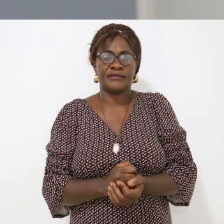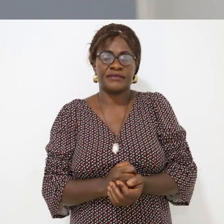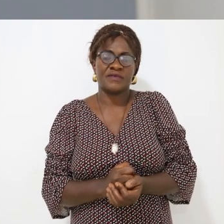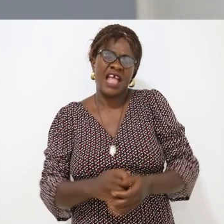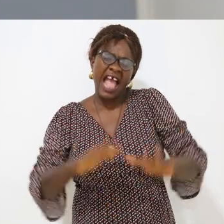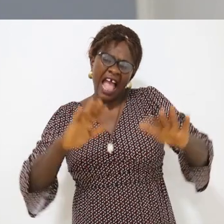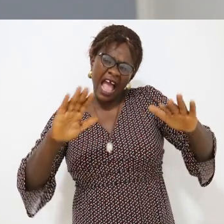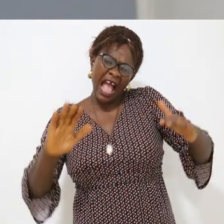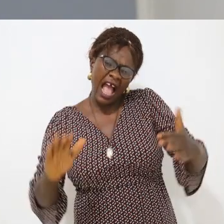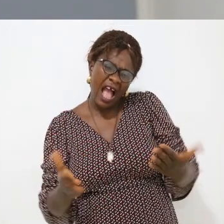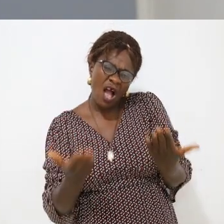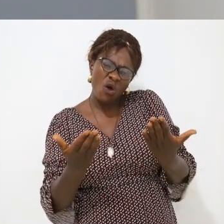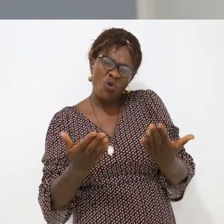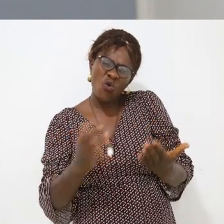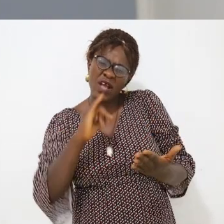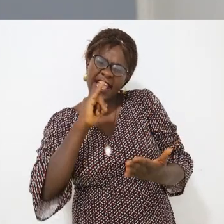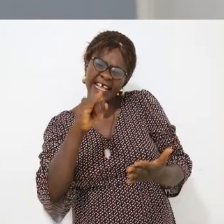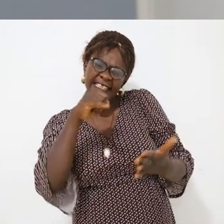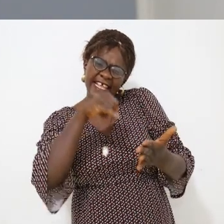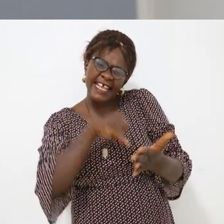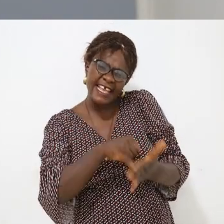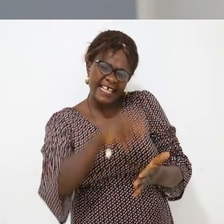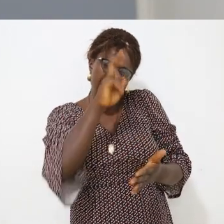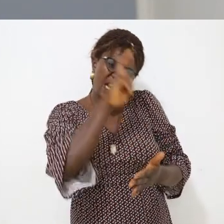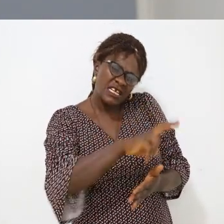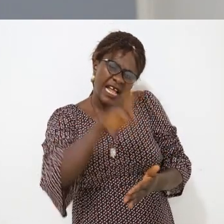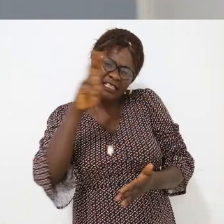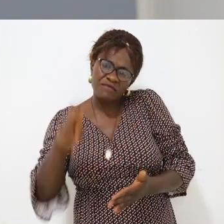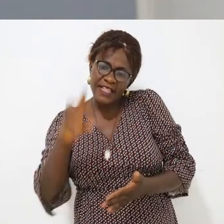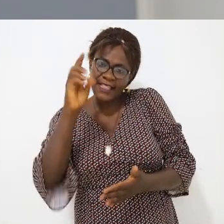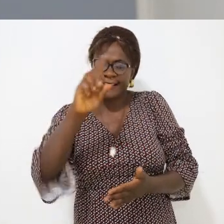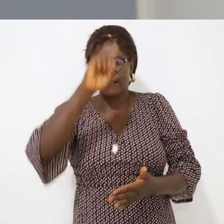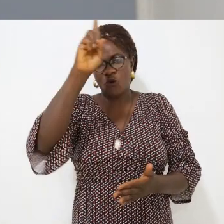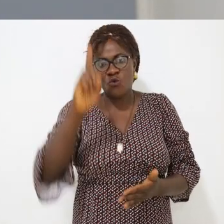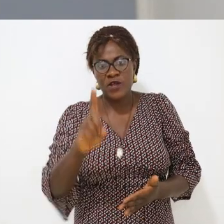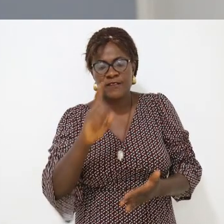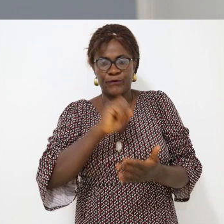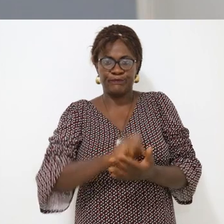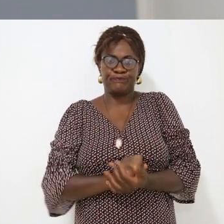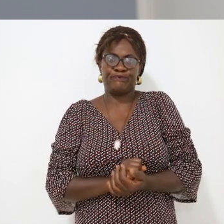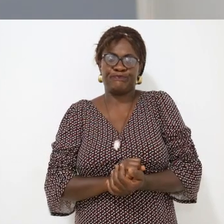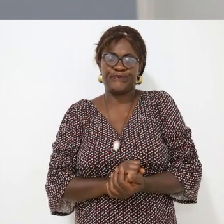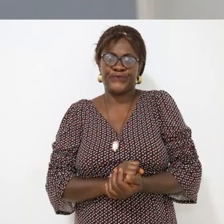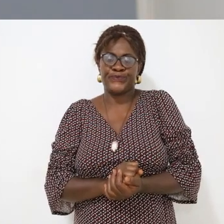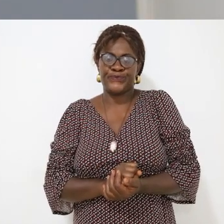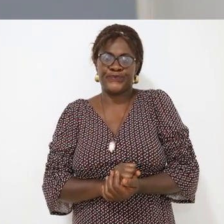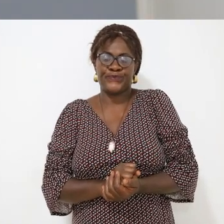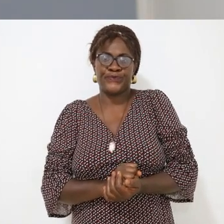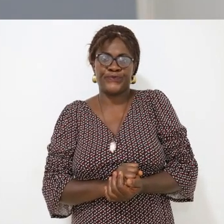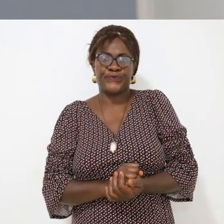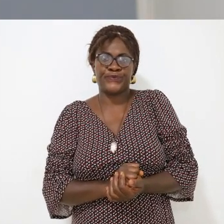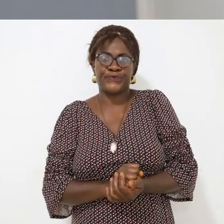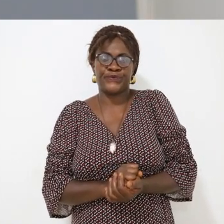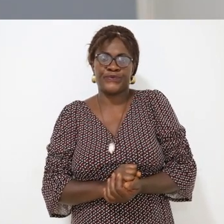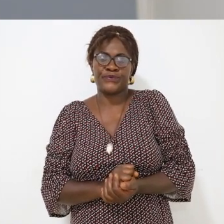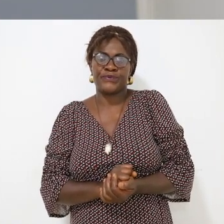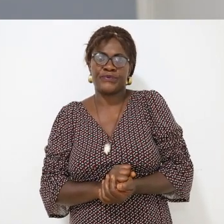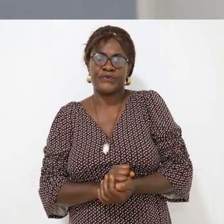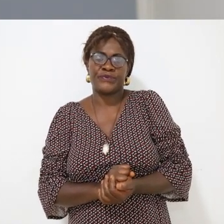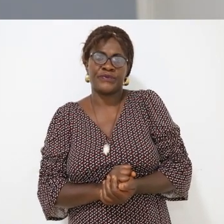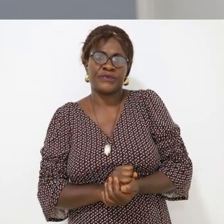Okay, maybe before I talk about the science, it would be good to talk about the modes of transmission of these